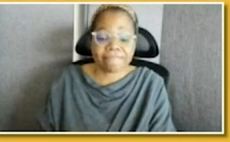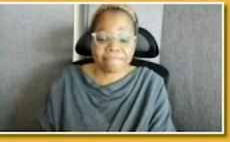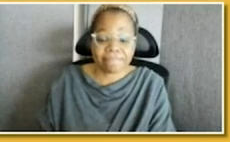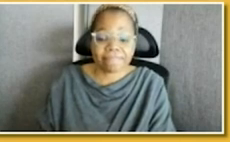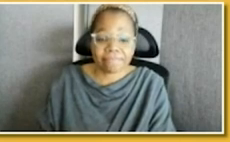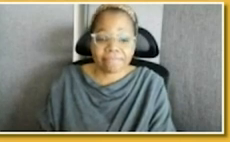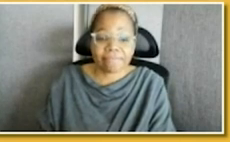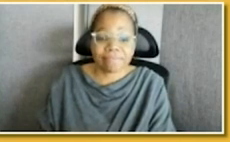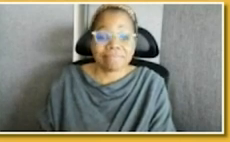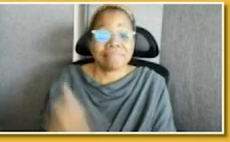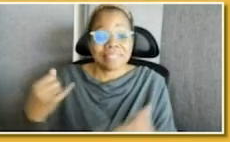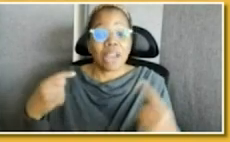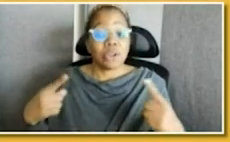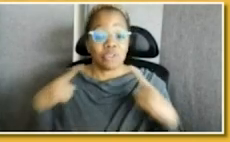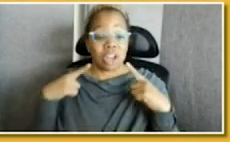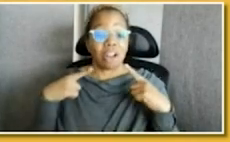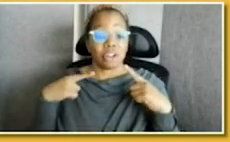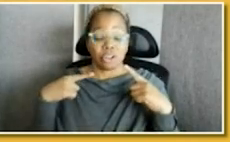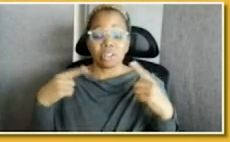retired